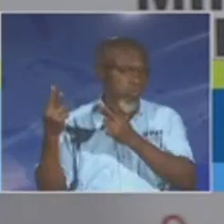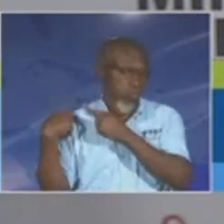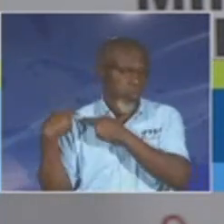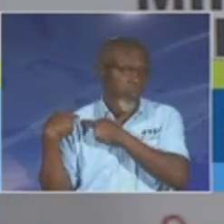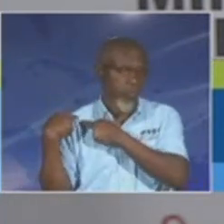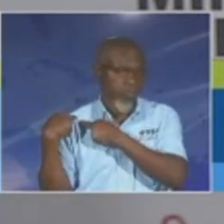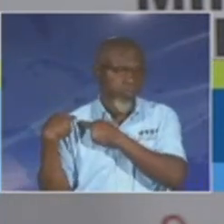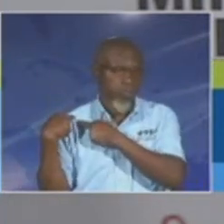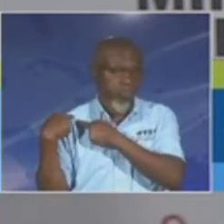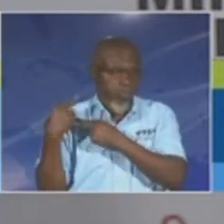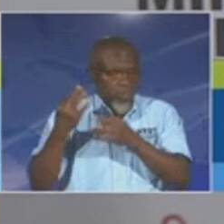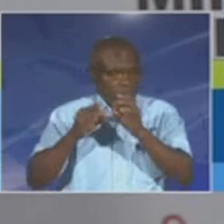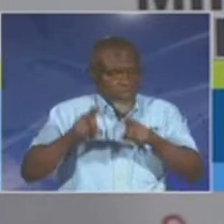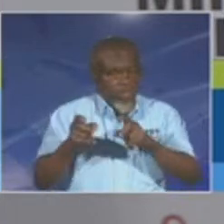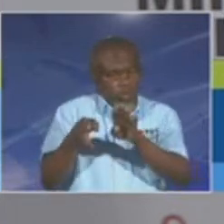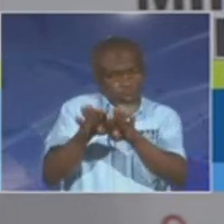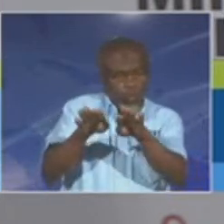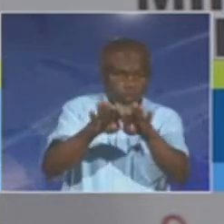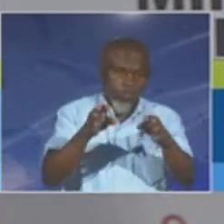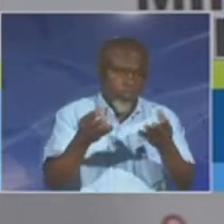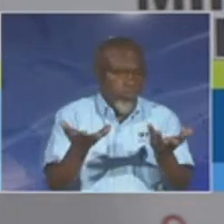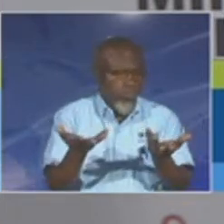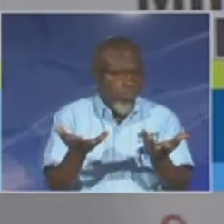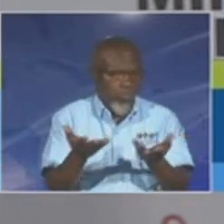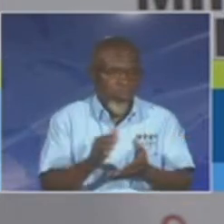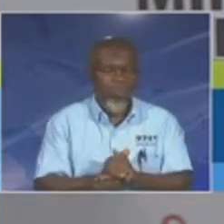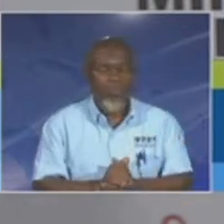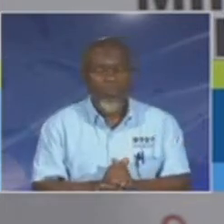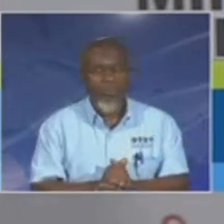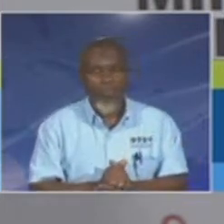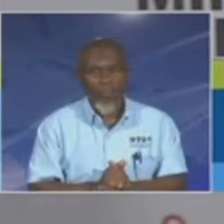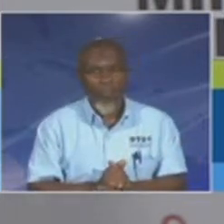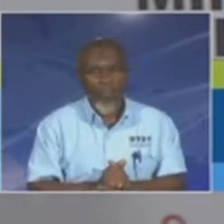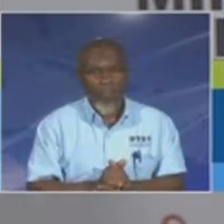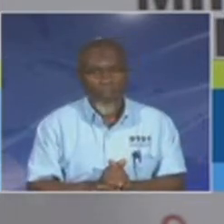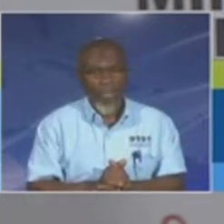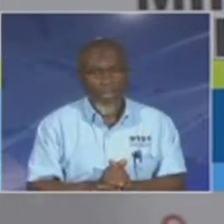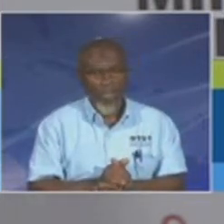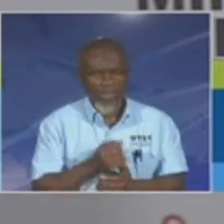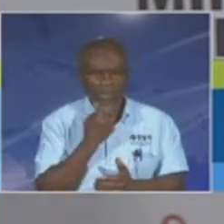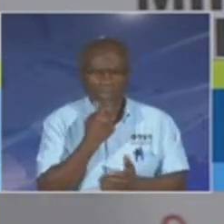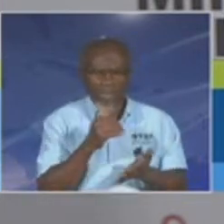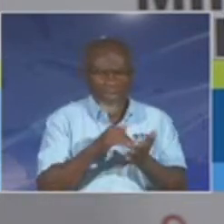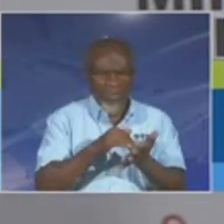Minister. Your second question focuses on, just remind me of the second one quickly.